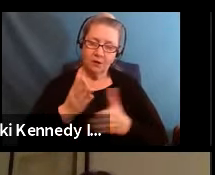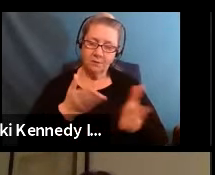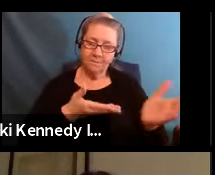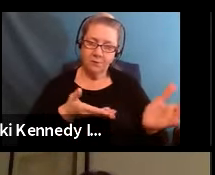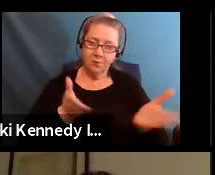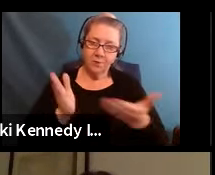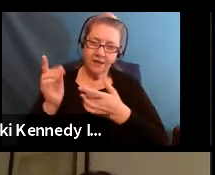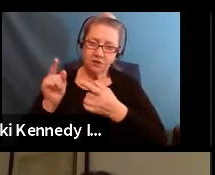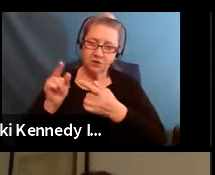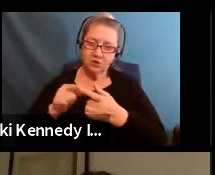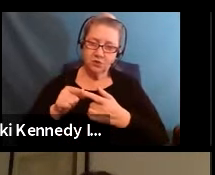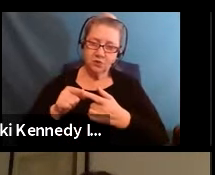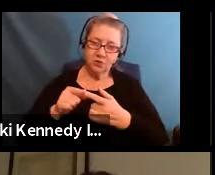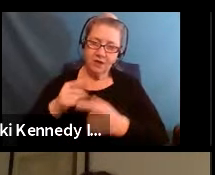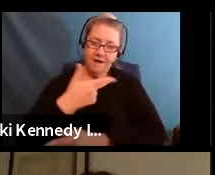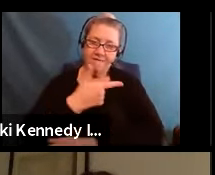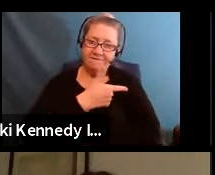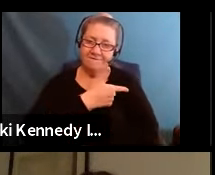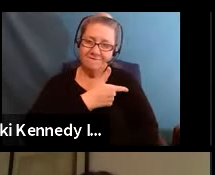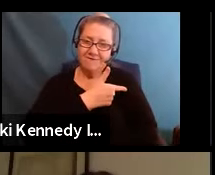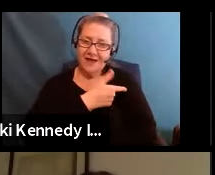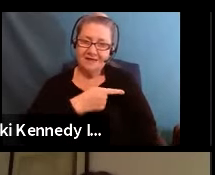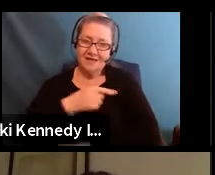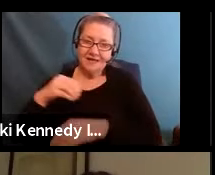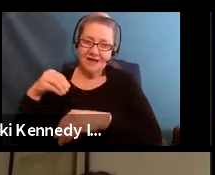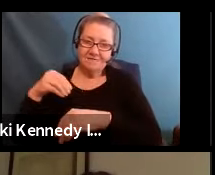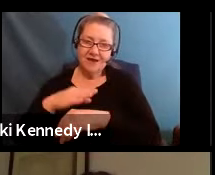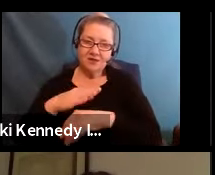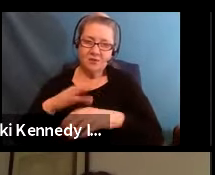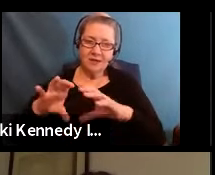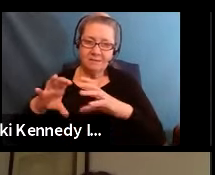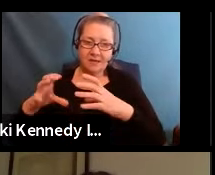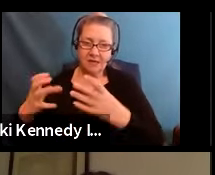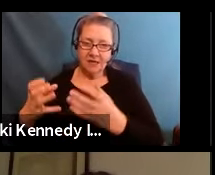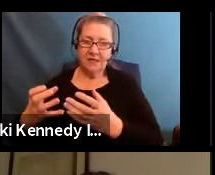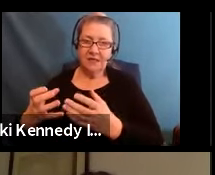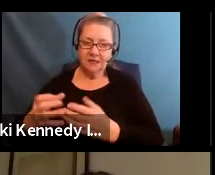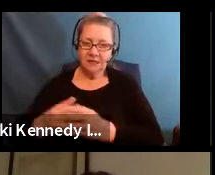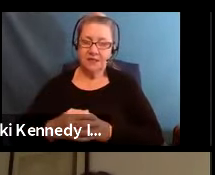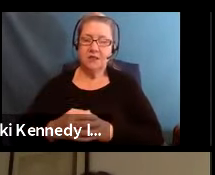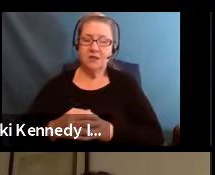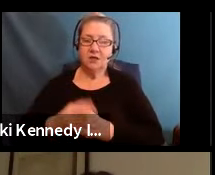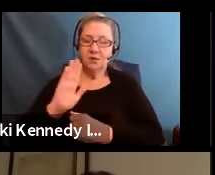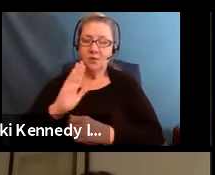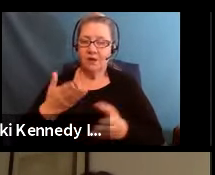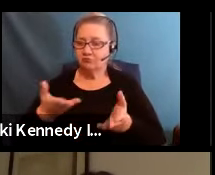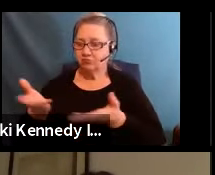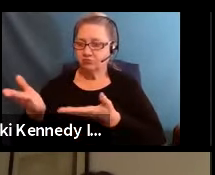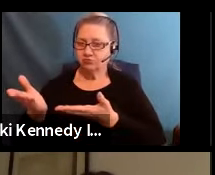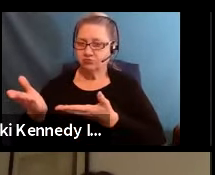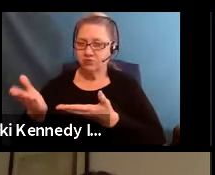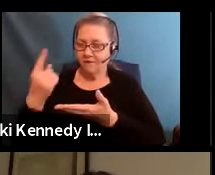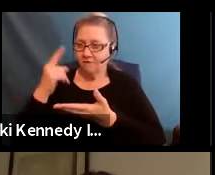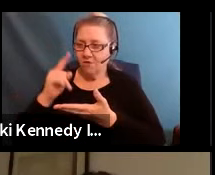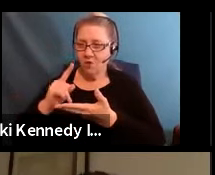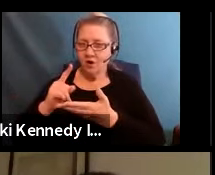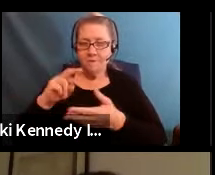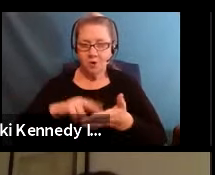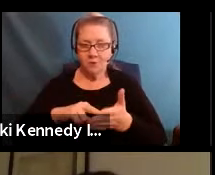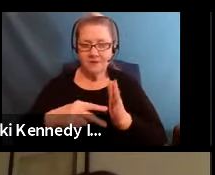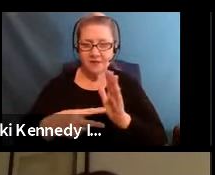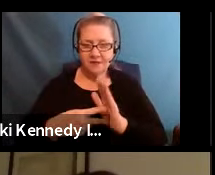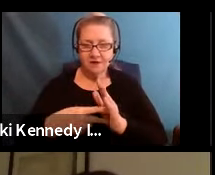the Vaccine Advisory Committee, bring that to for the purposes of decision